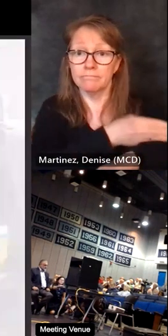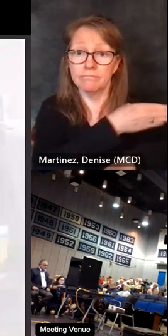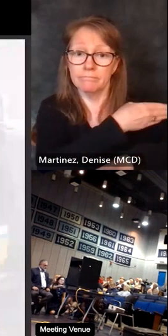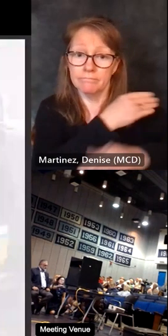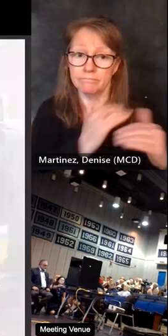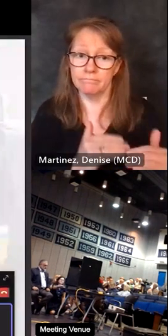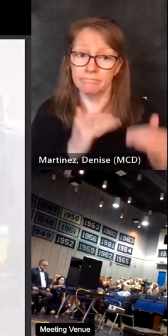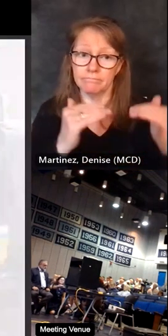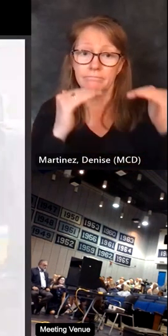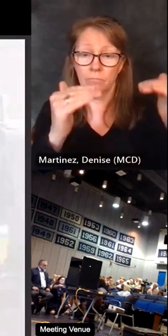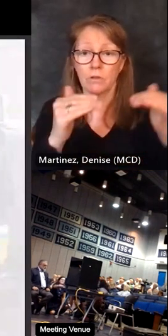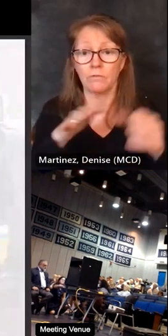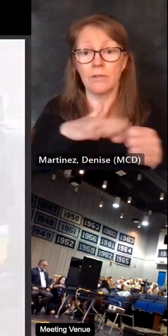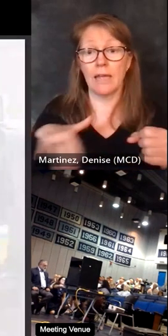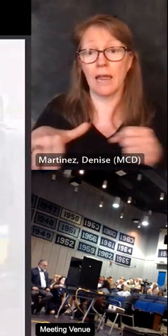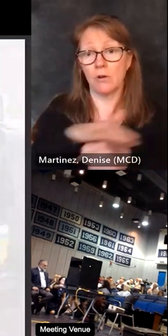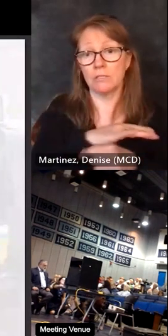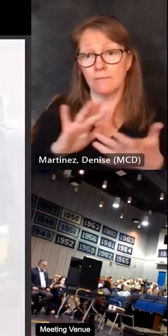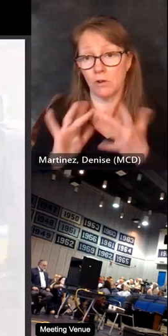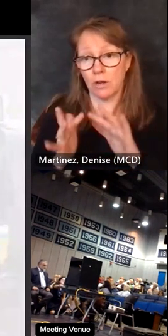our network.